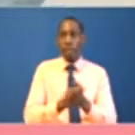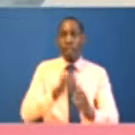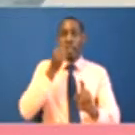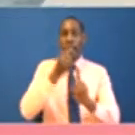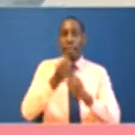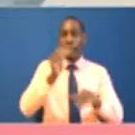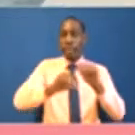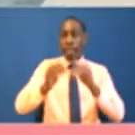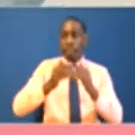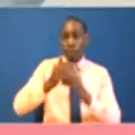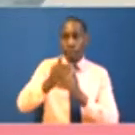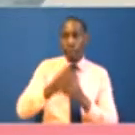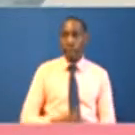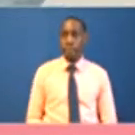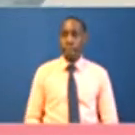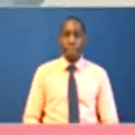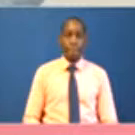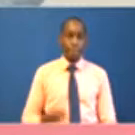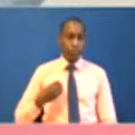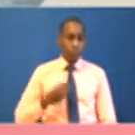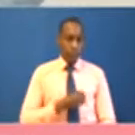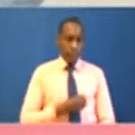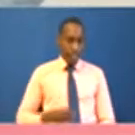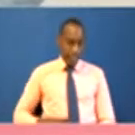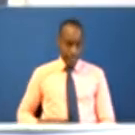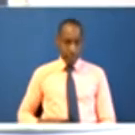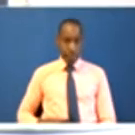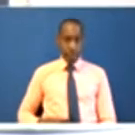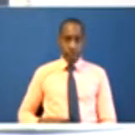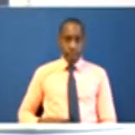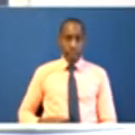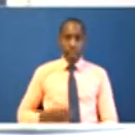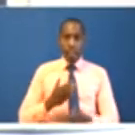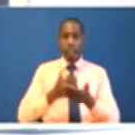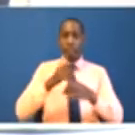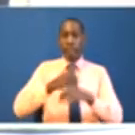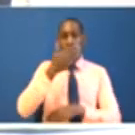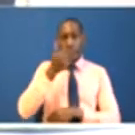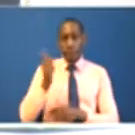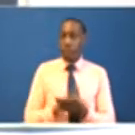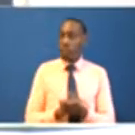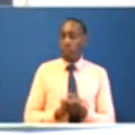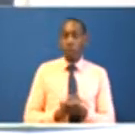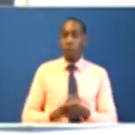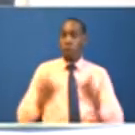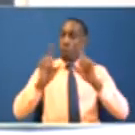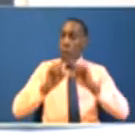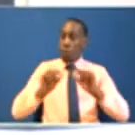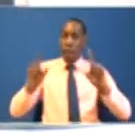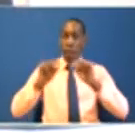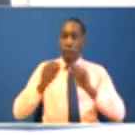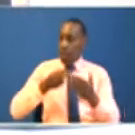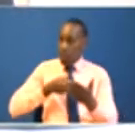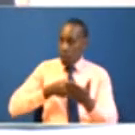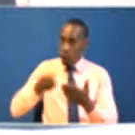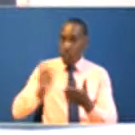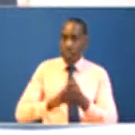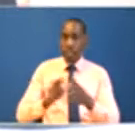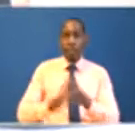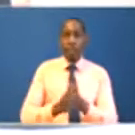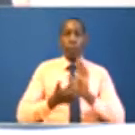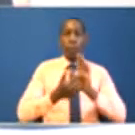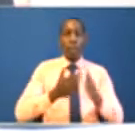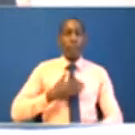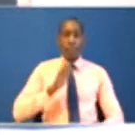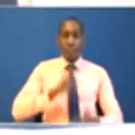race like this you know sometimes it is better to be brutally honest to yourself the i've said